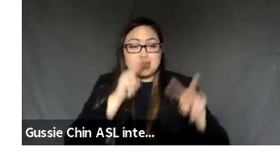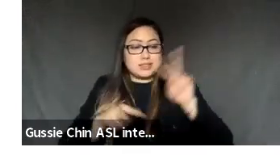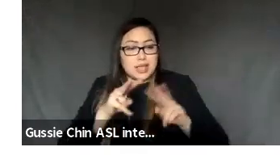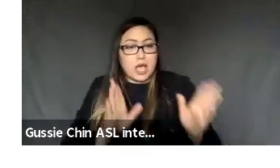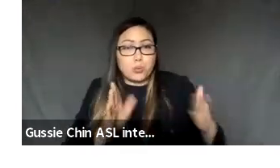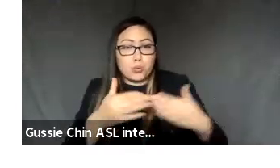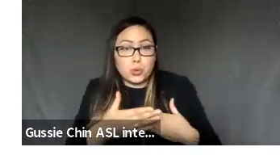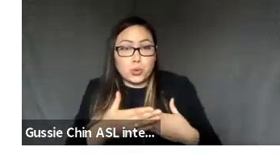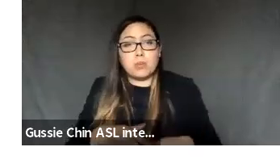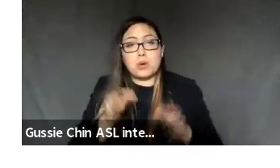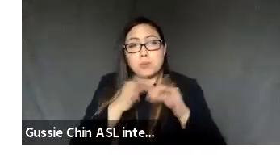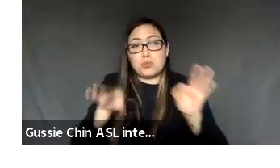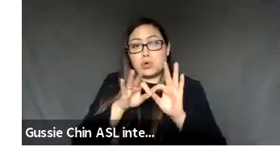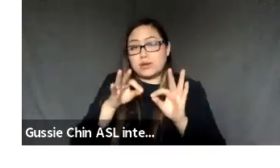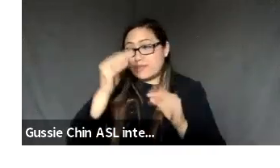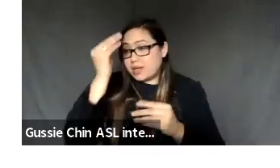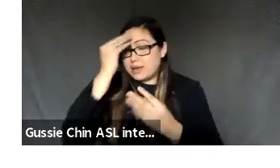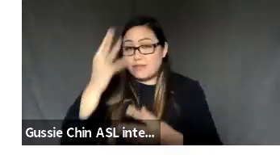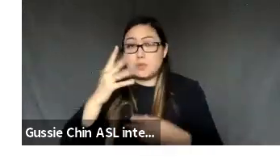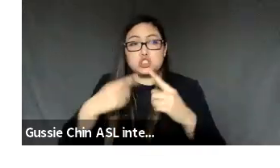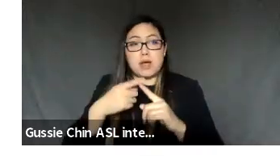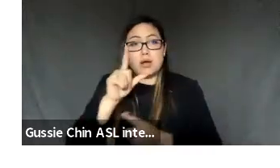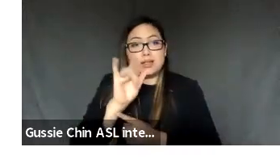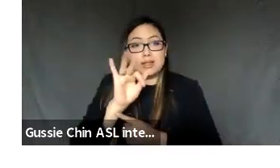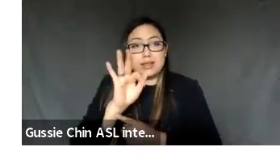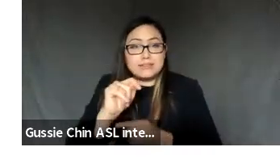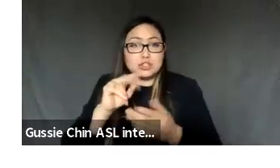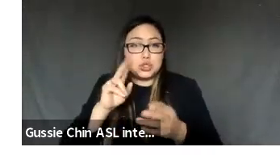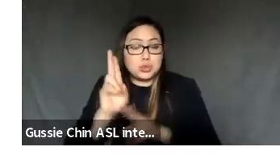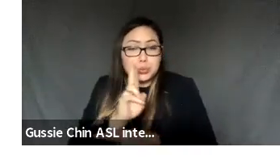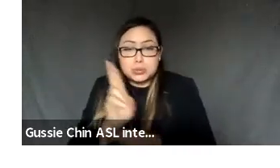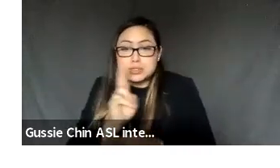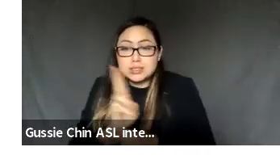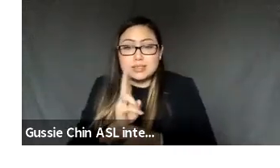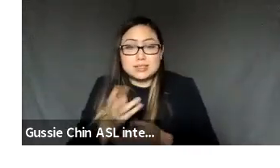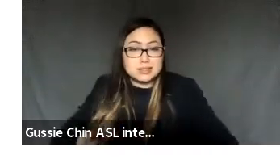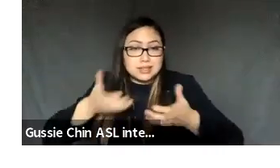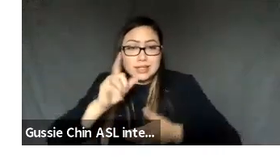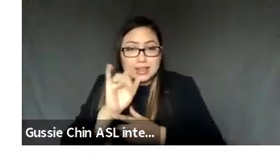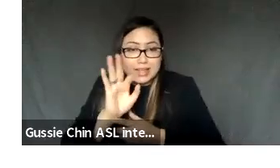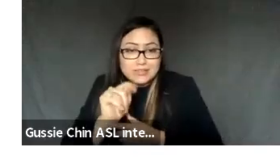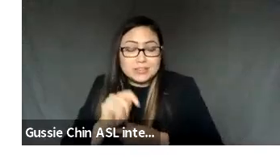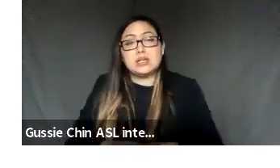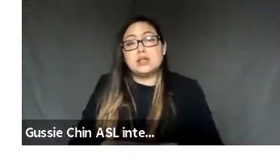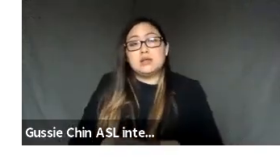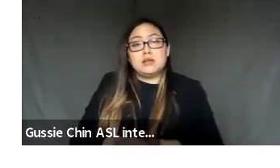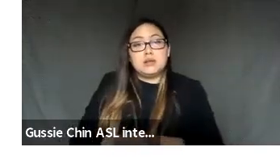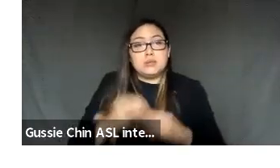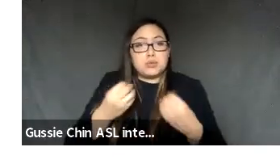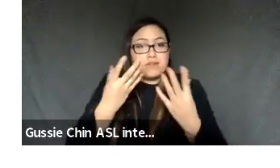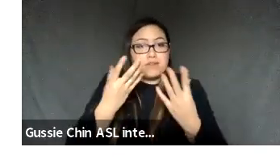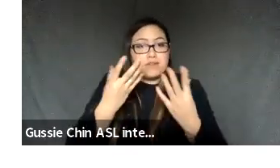important information about lift use. Also, this technical assistant publication provides guidance for medical